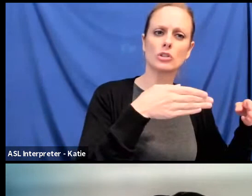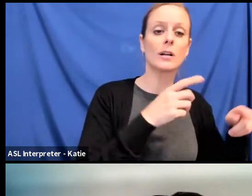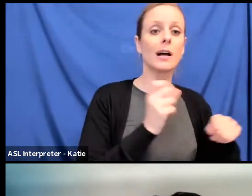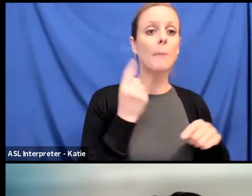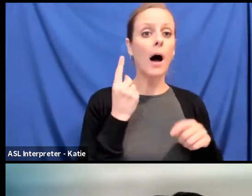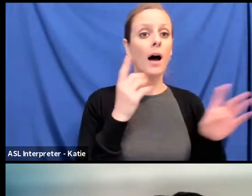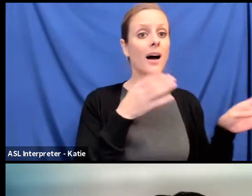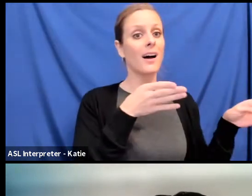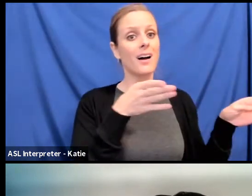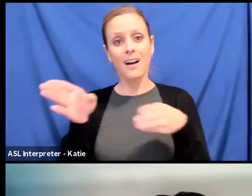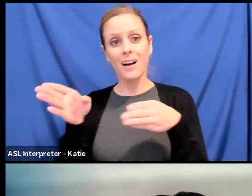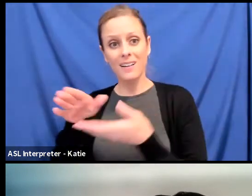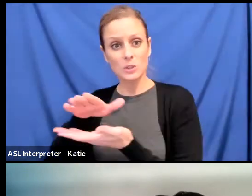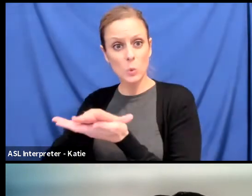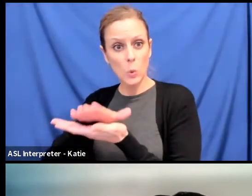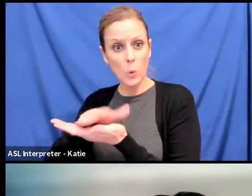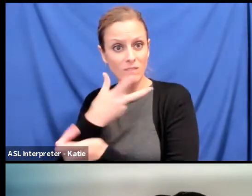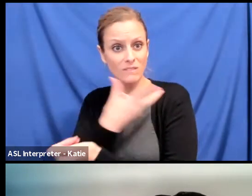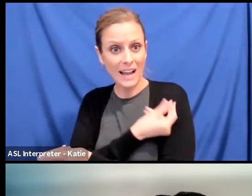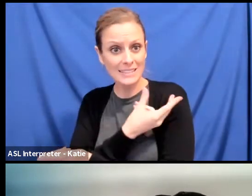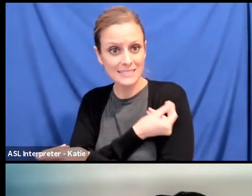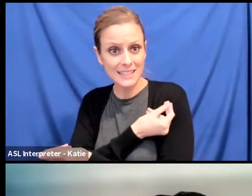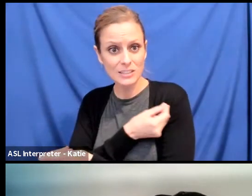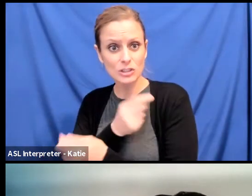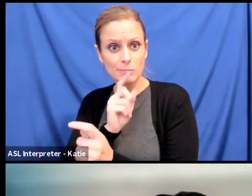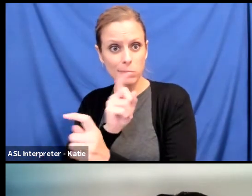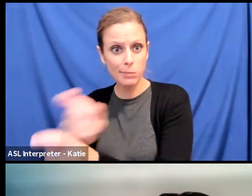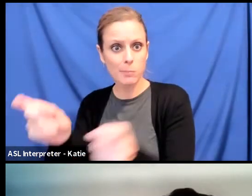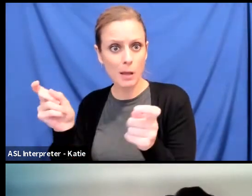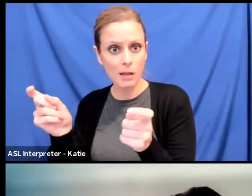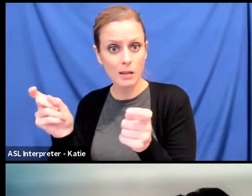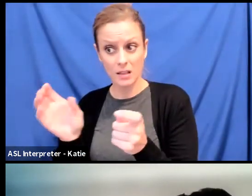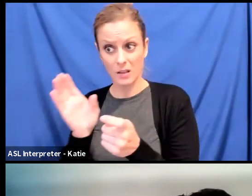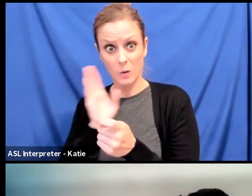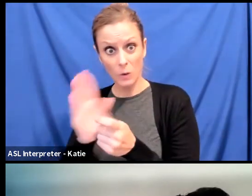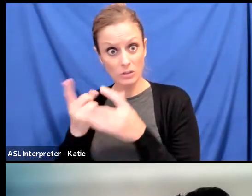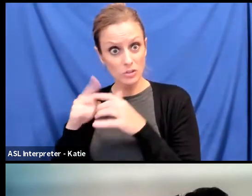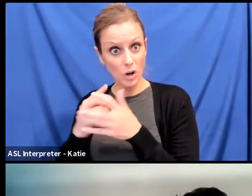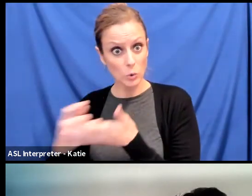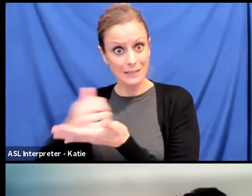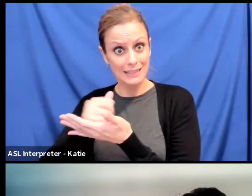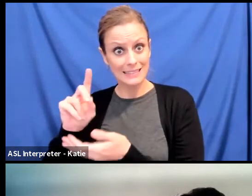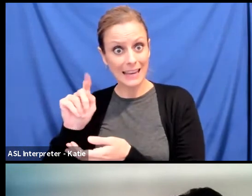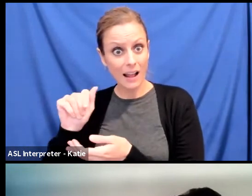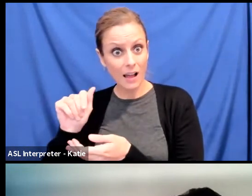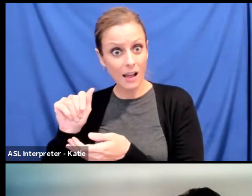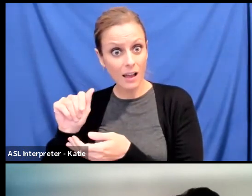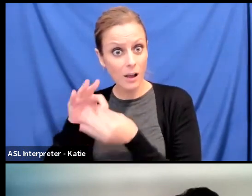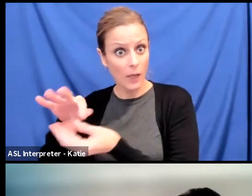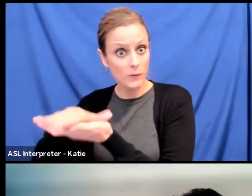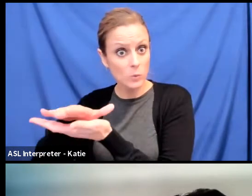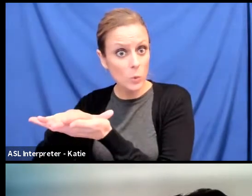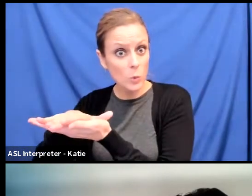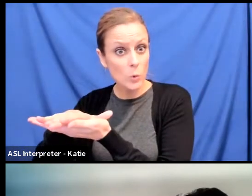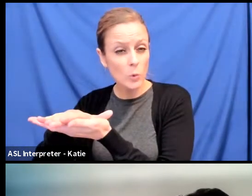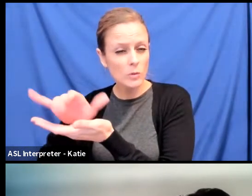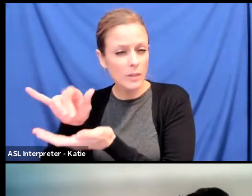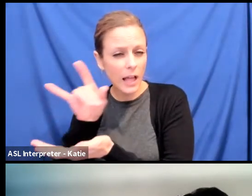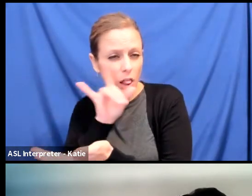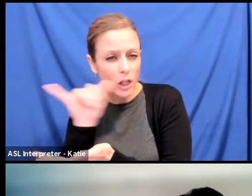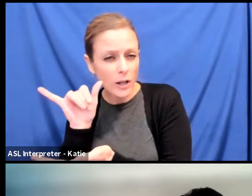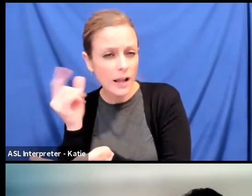schools, are we going to start to get data around the schools and what is that workflow going to look like? And I think